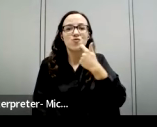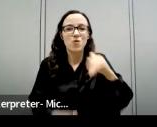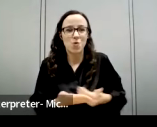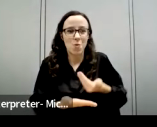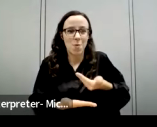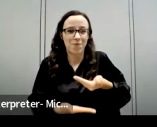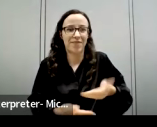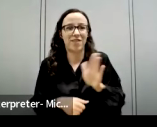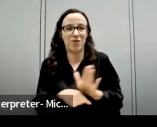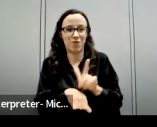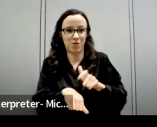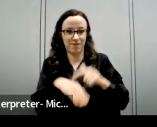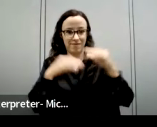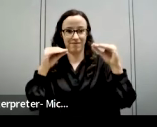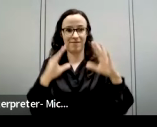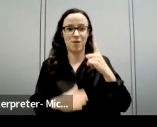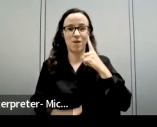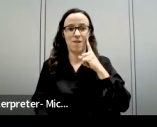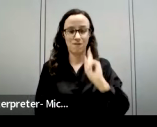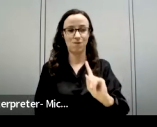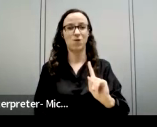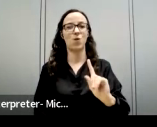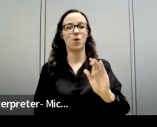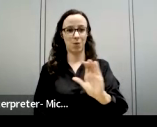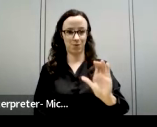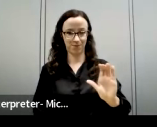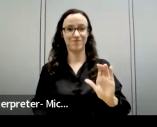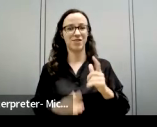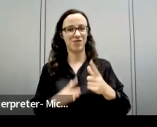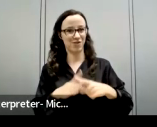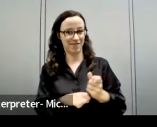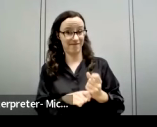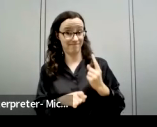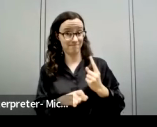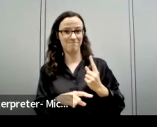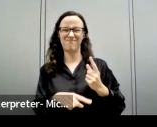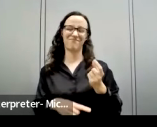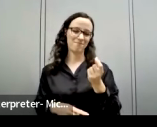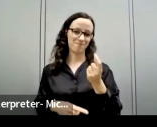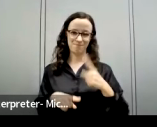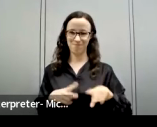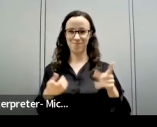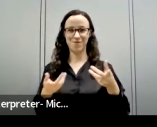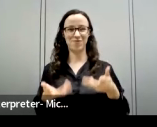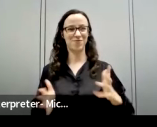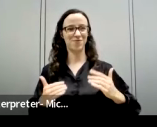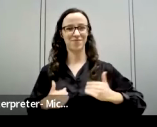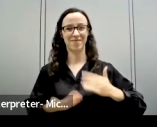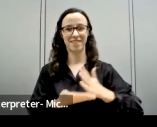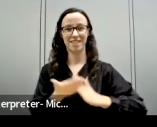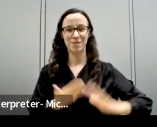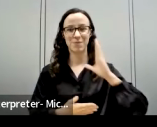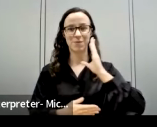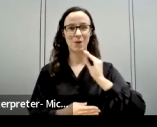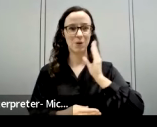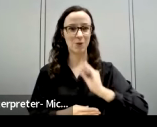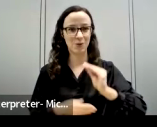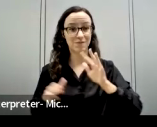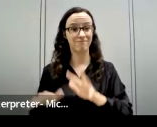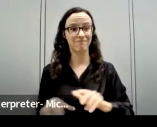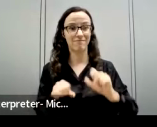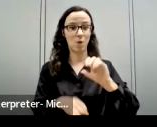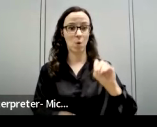full-time instructor for Clovis Community College as of last year. However, I've already had some experience in adopting OERs into my